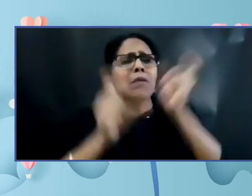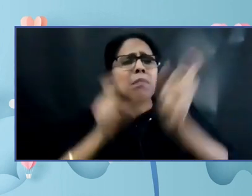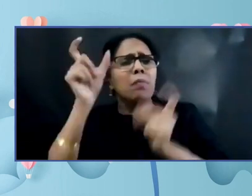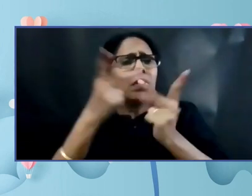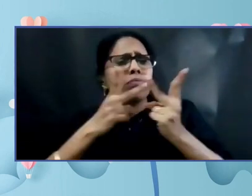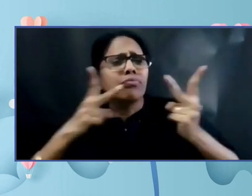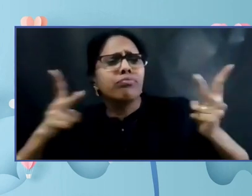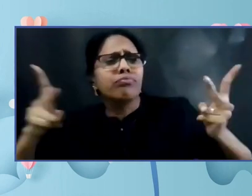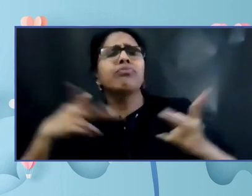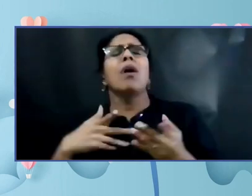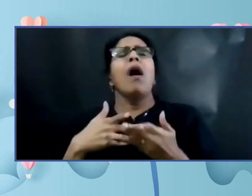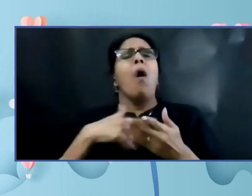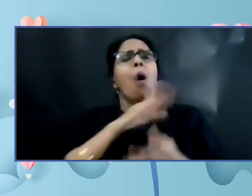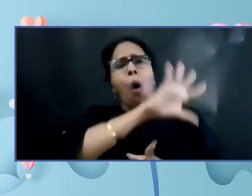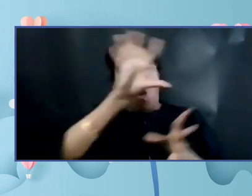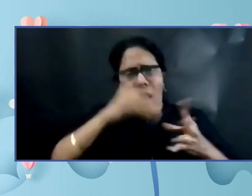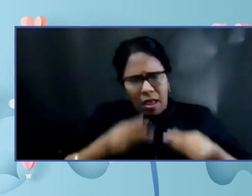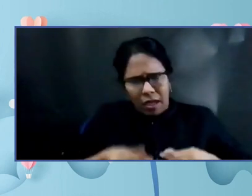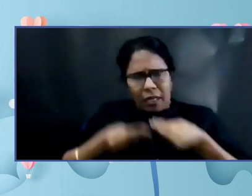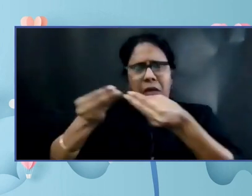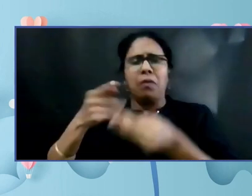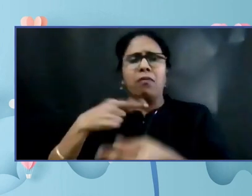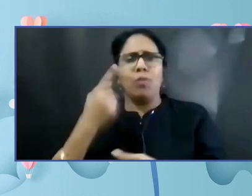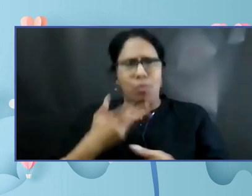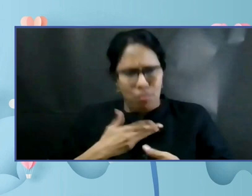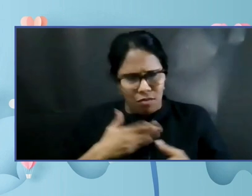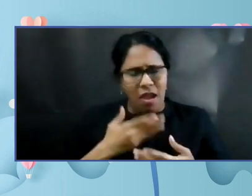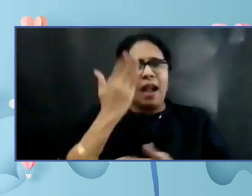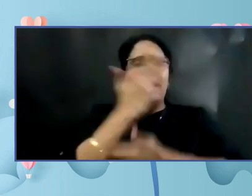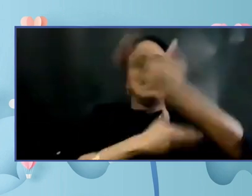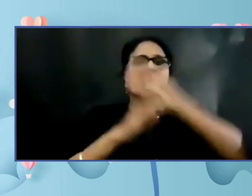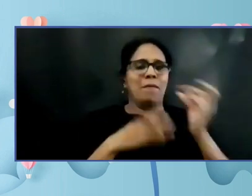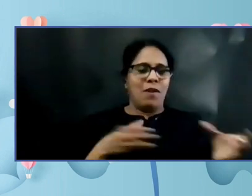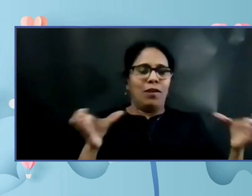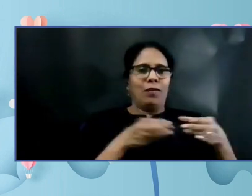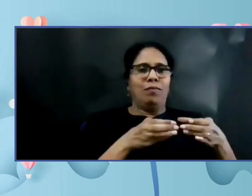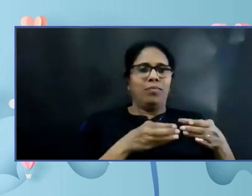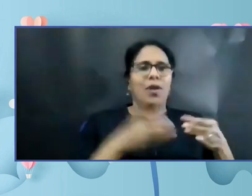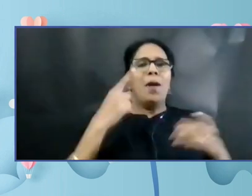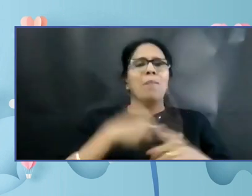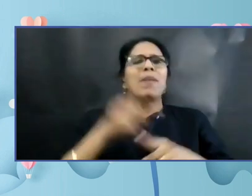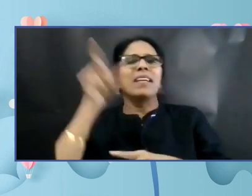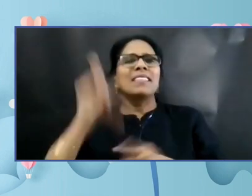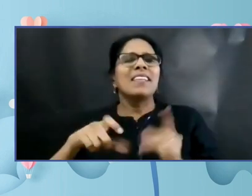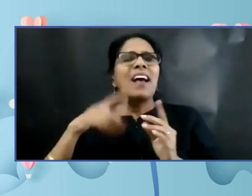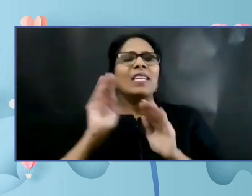and Django Reinhardt, and the wonder of Captain Underpants.